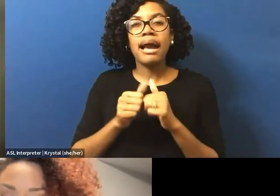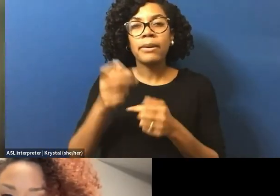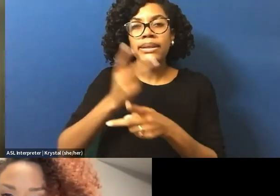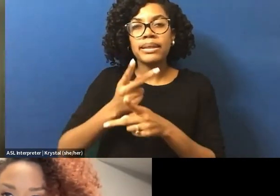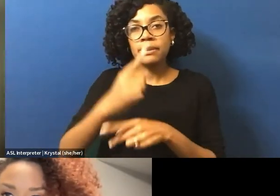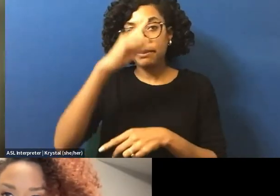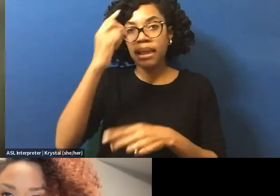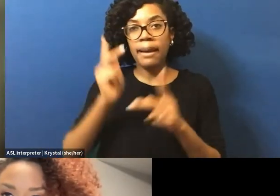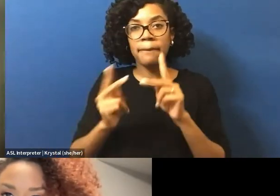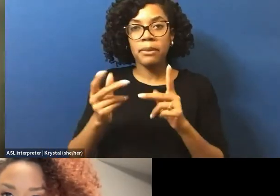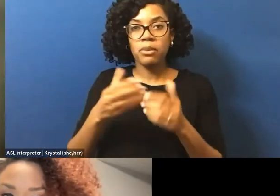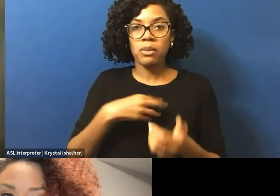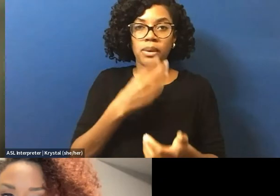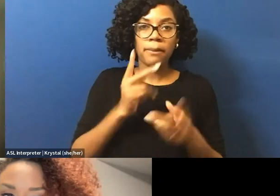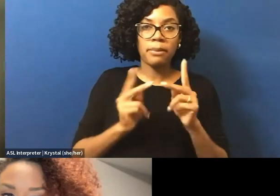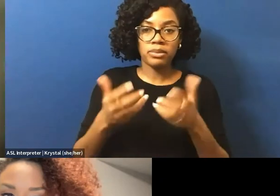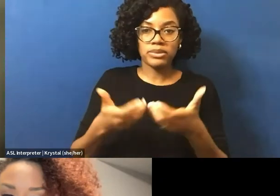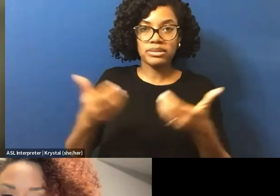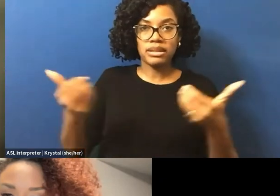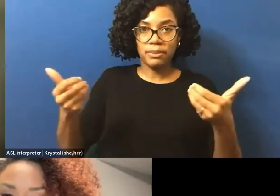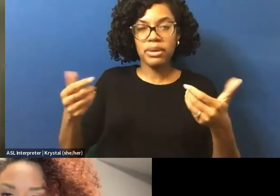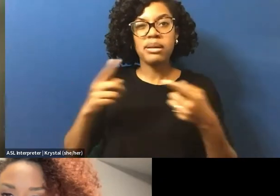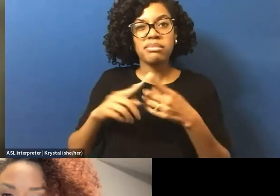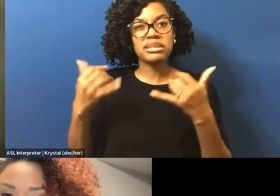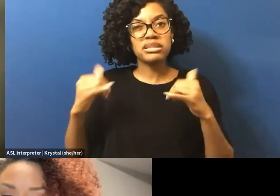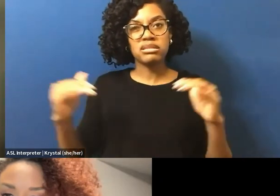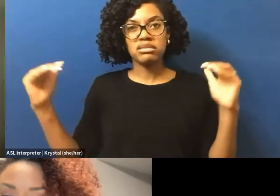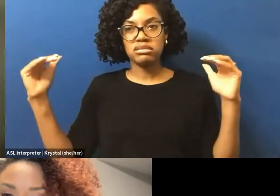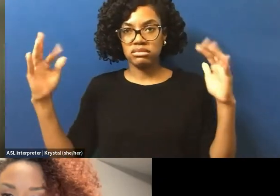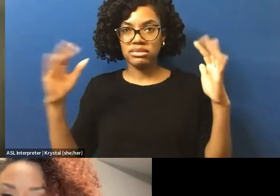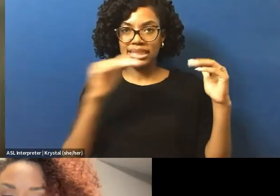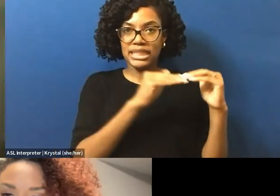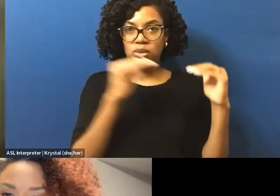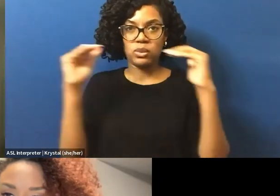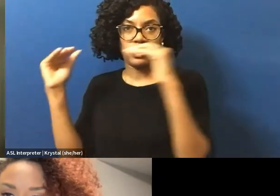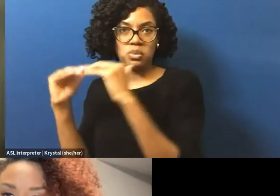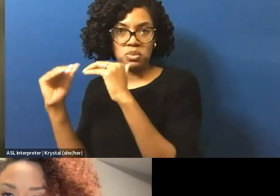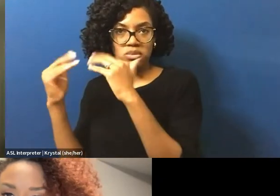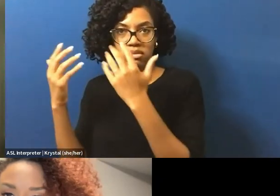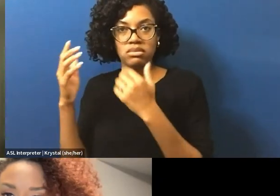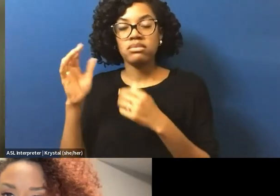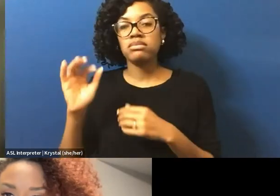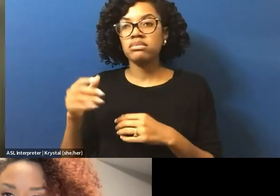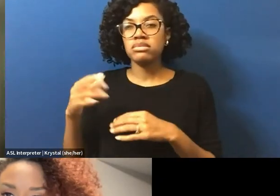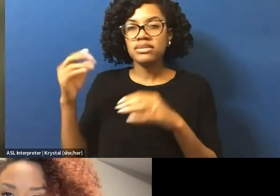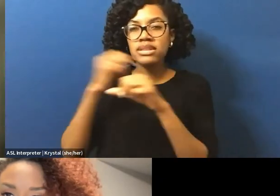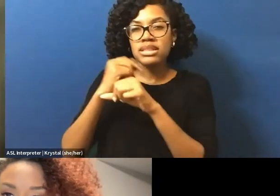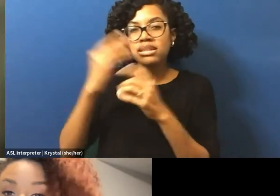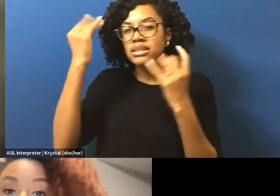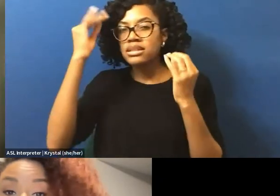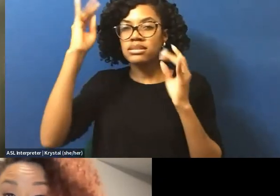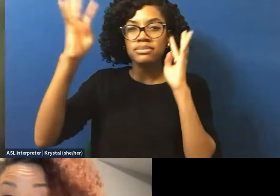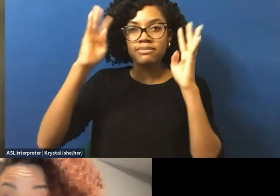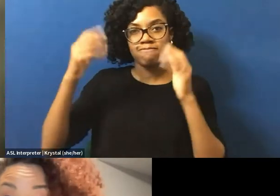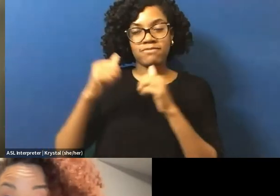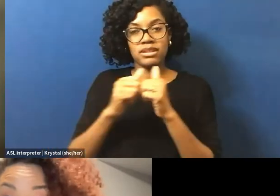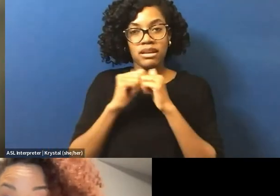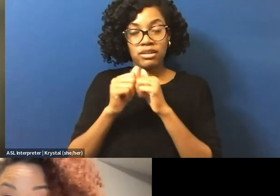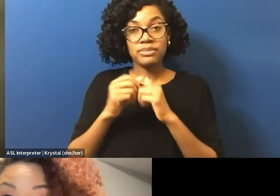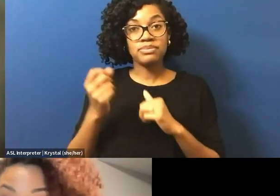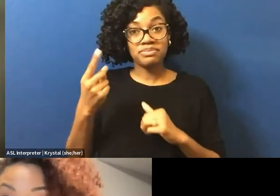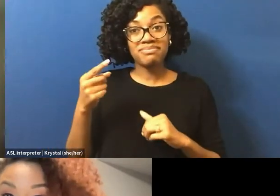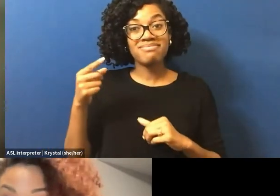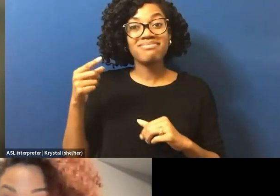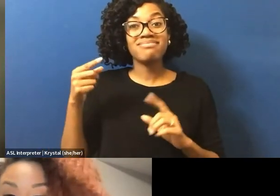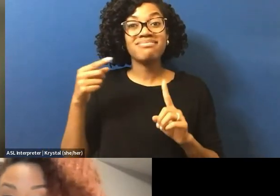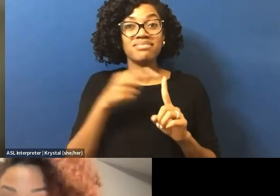say, at this point, you know, if we're talking about the 60s or 70s, remember I told you Moore was born at the end of the 19th century. She's actually